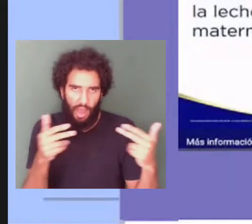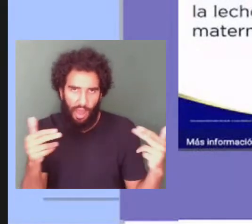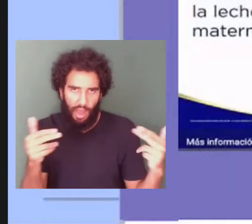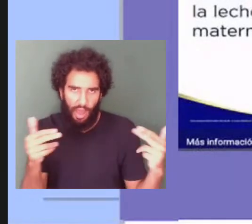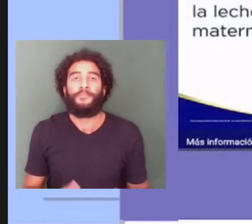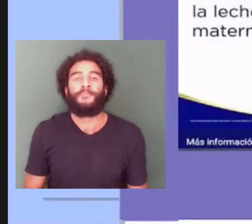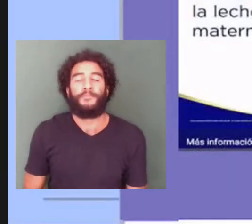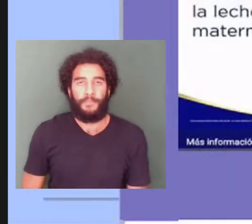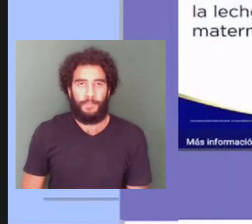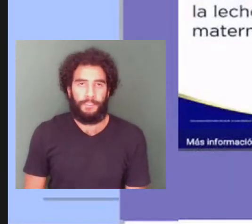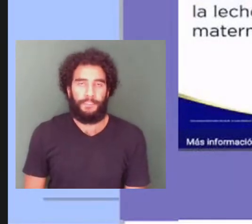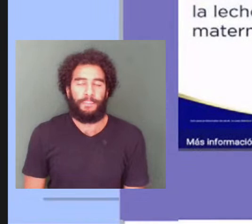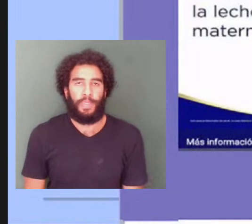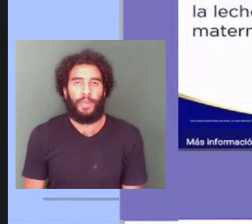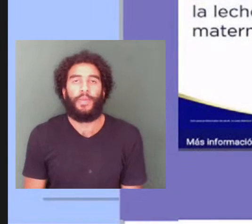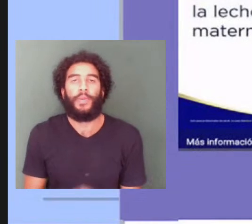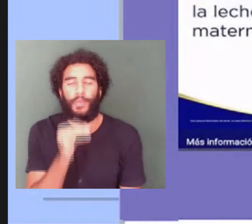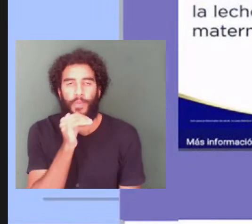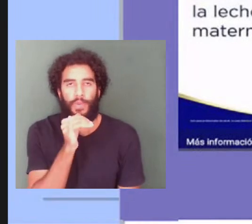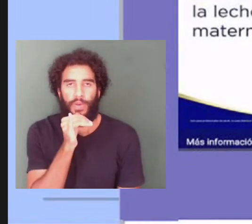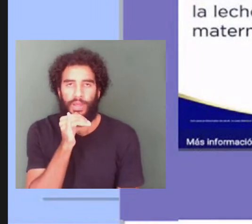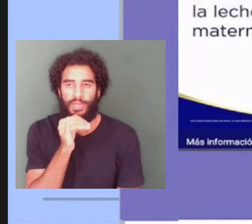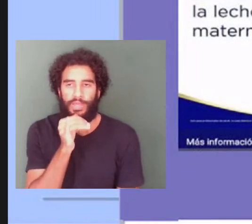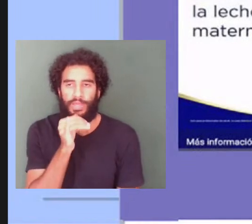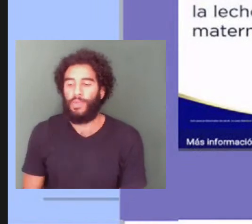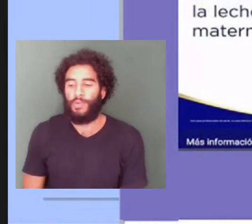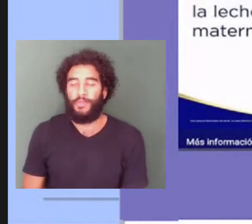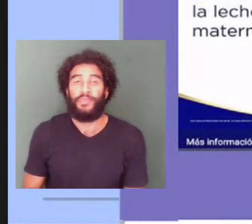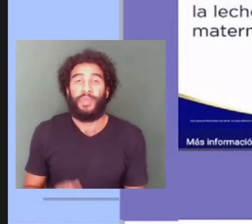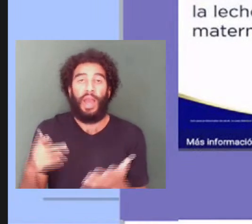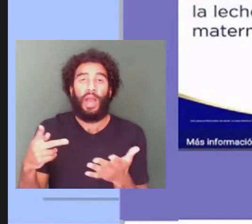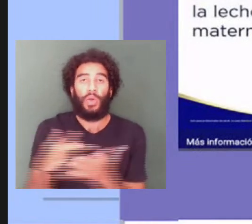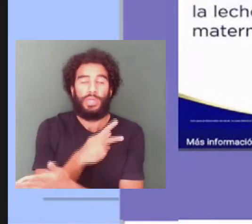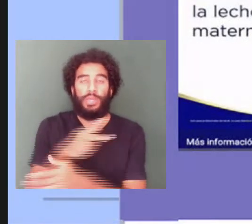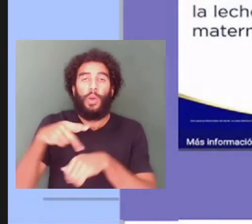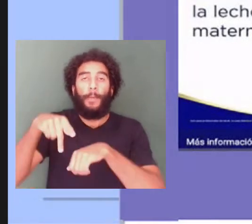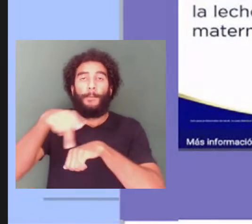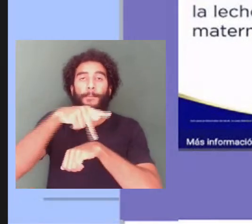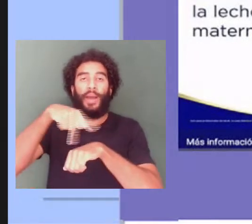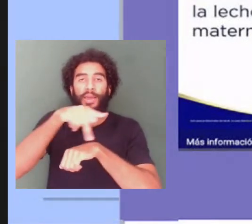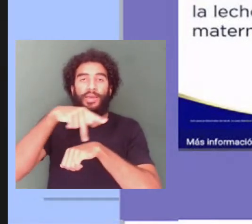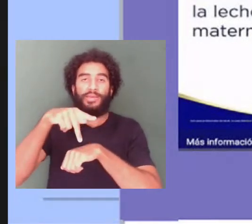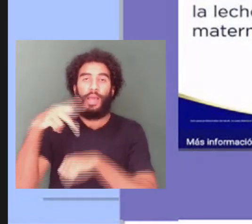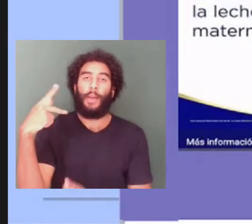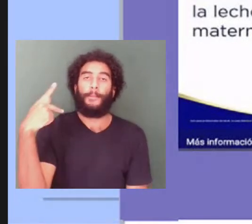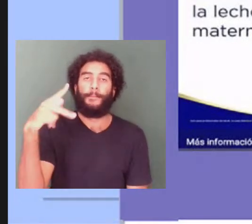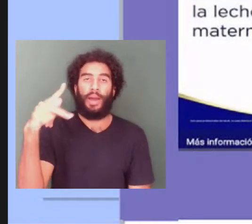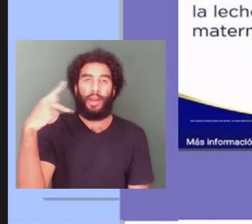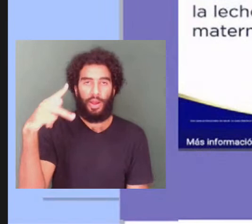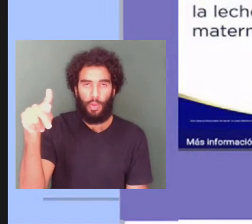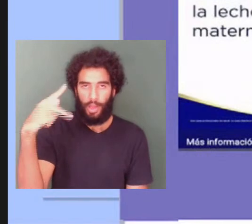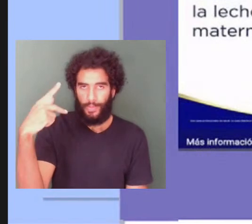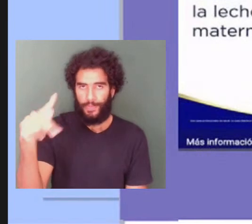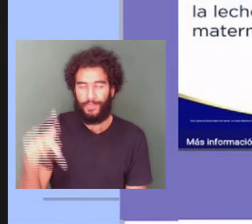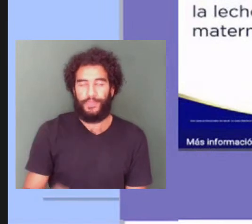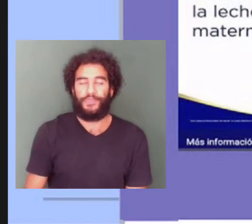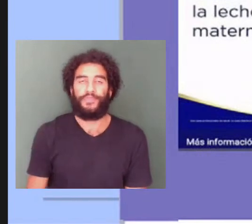strategies which were very specific. This was the case of what happened in Paraguay. In